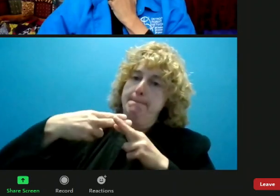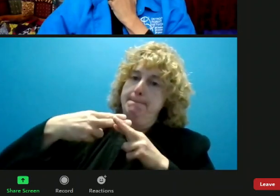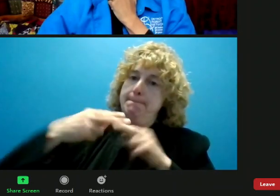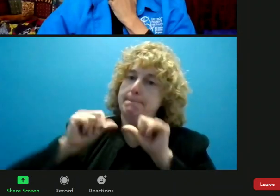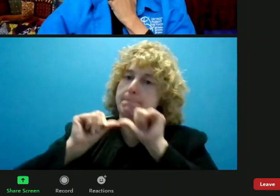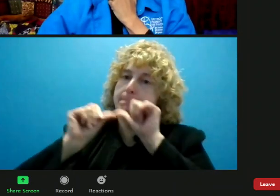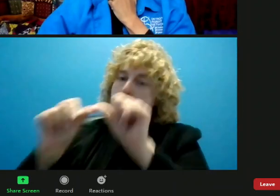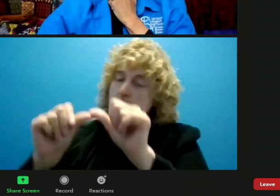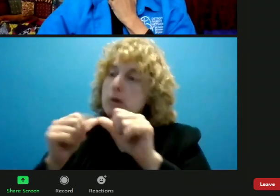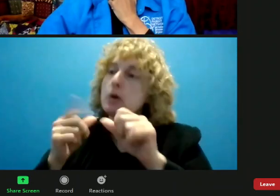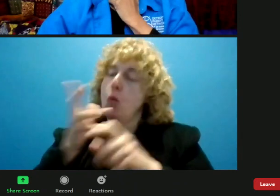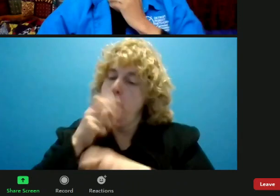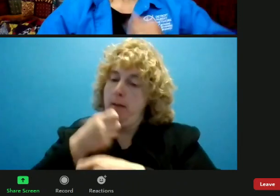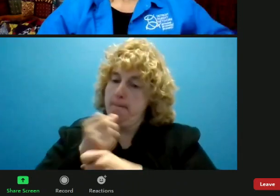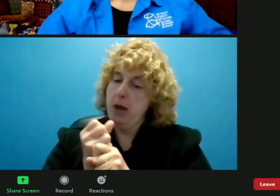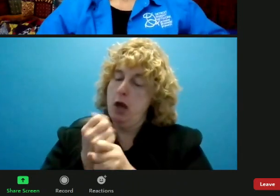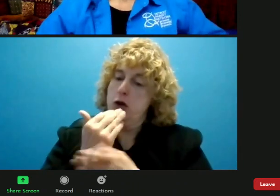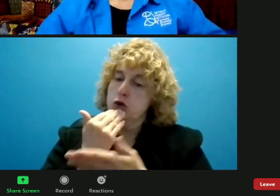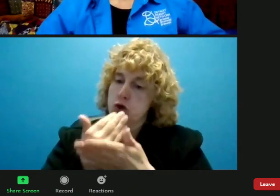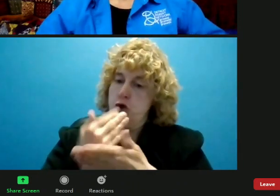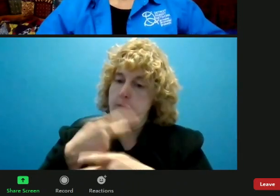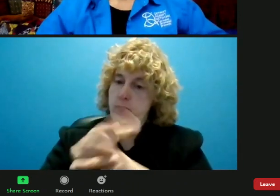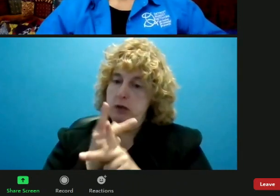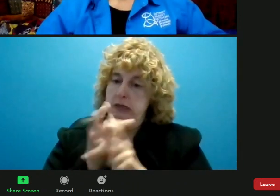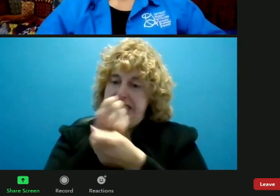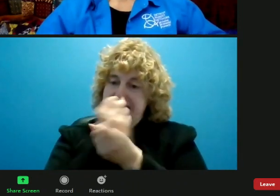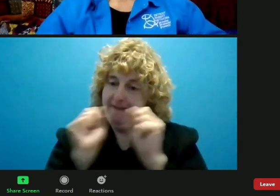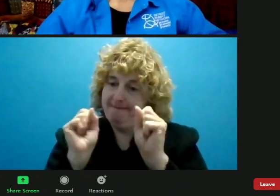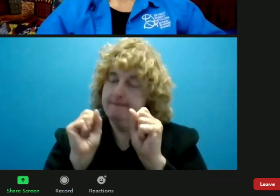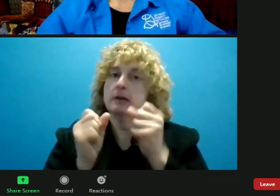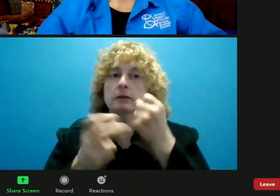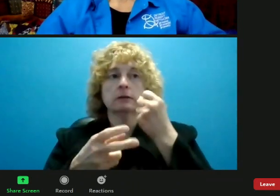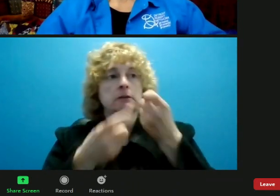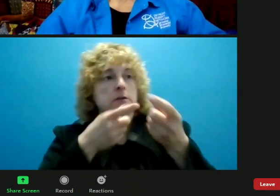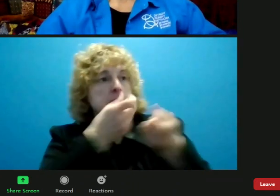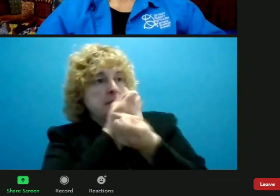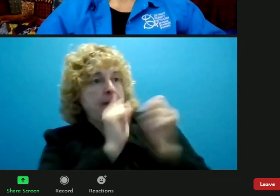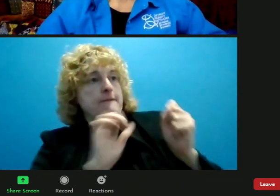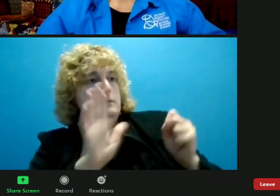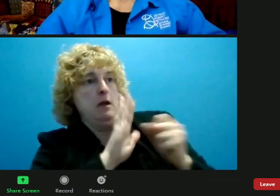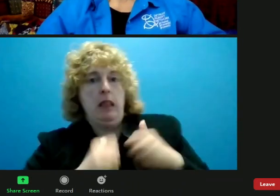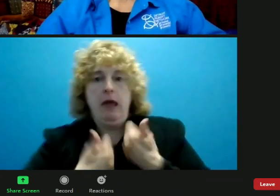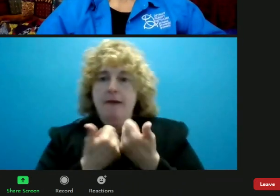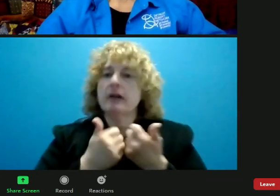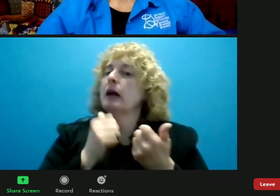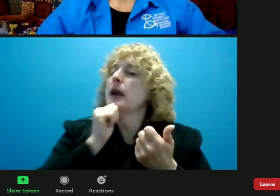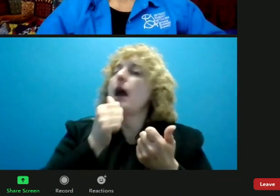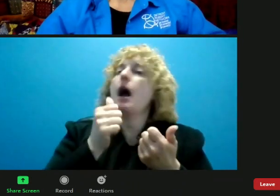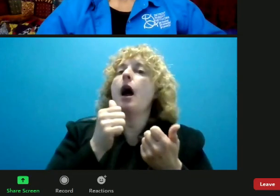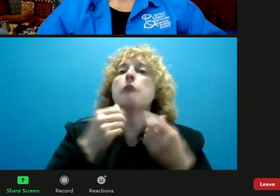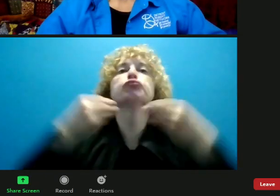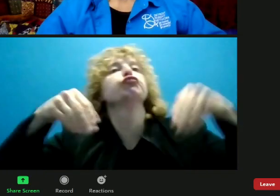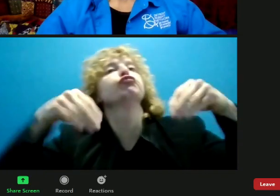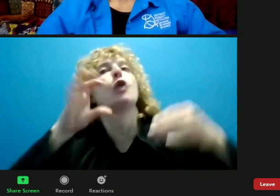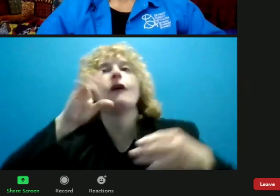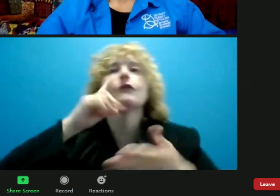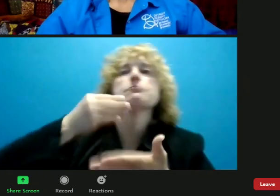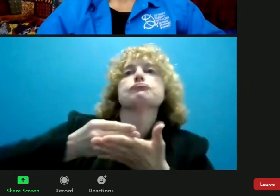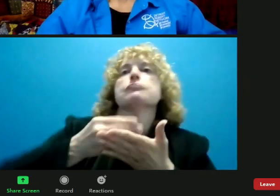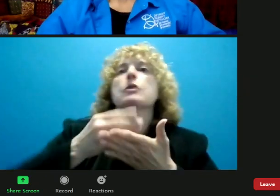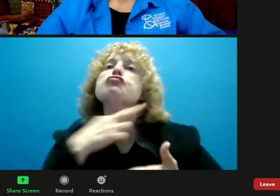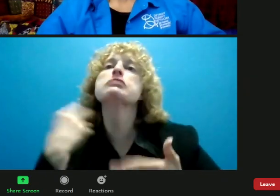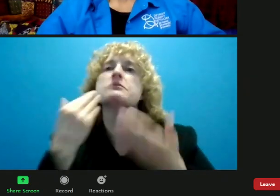be able to potentially save lives, uh, versus putting something out there that would be risky. One of the things that people, um, sometimes